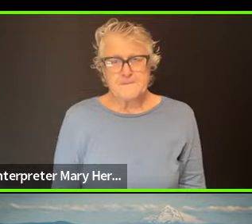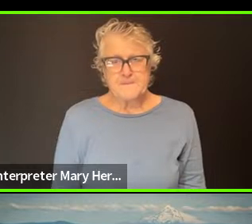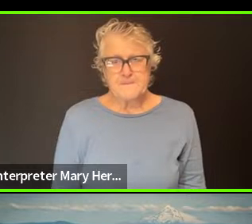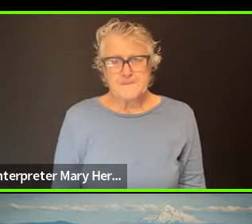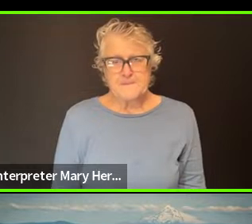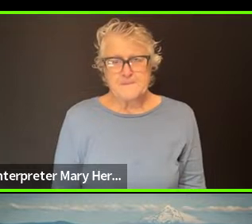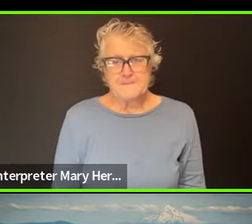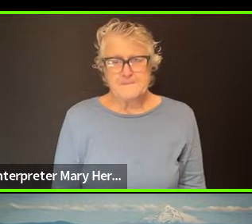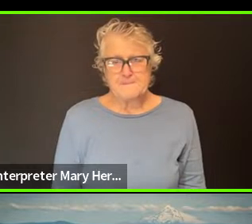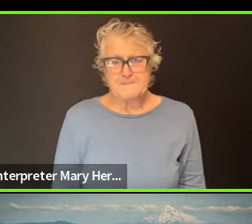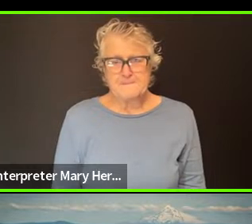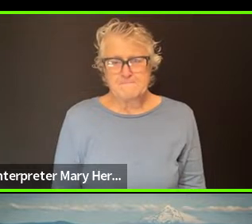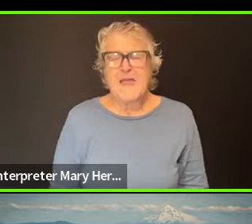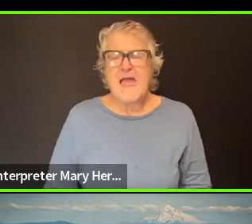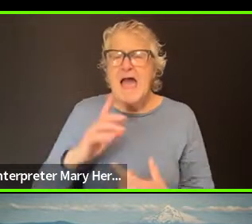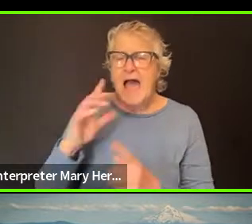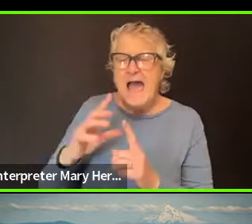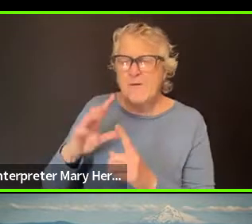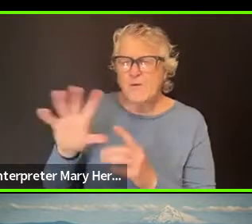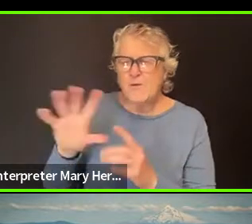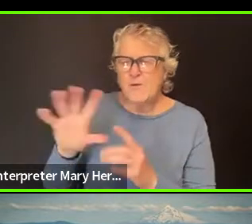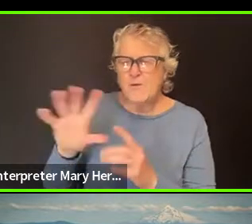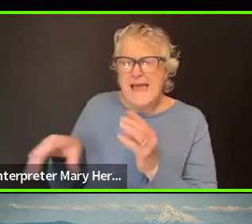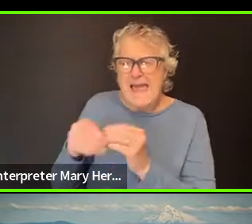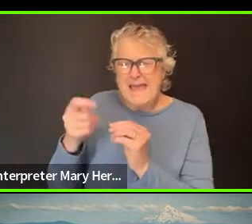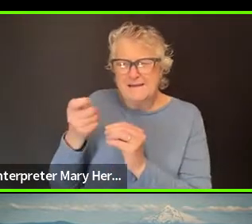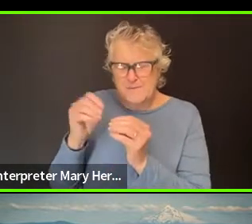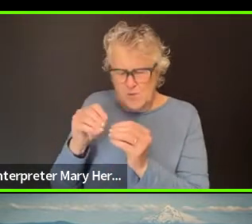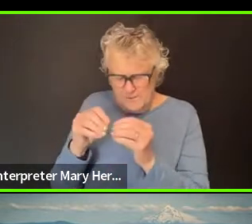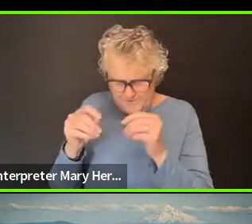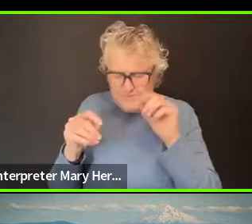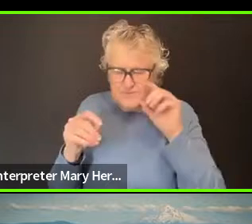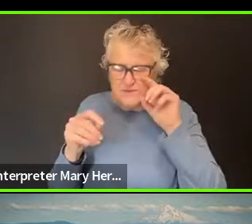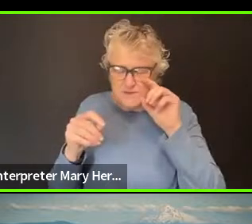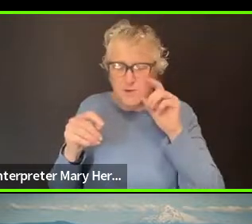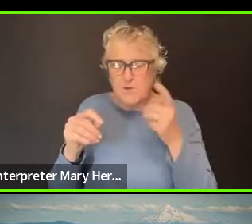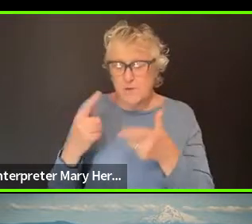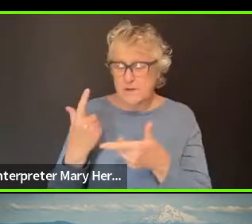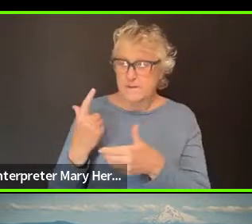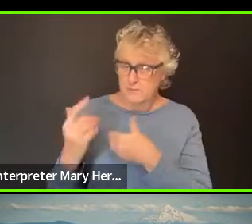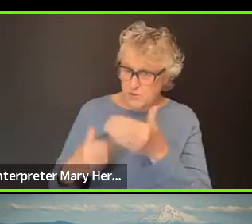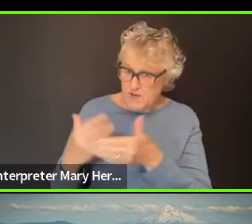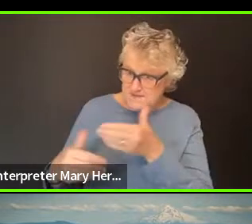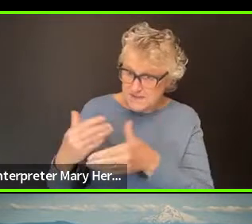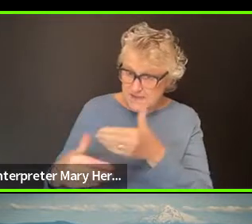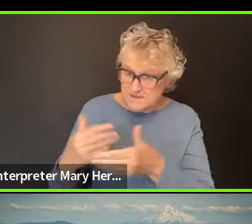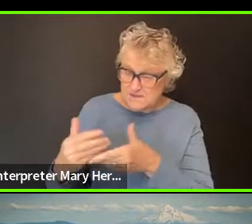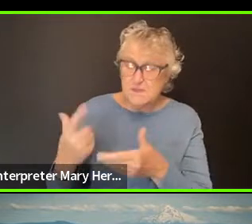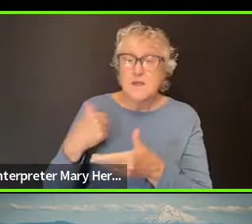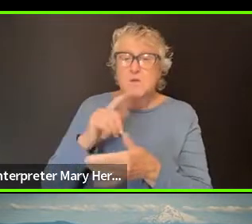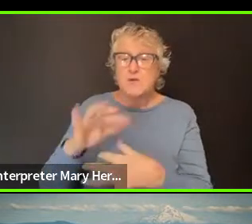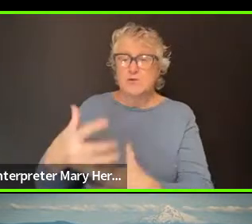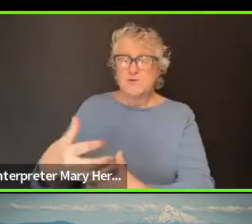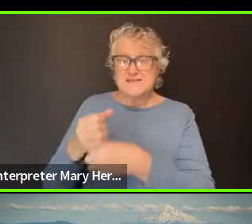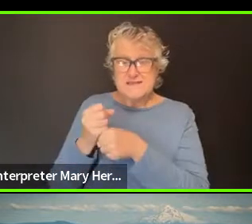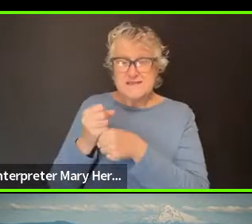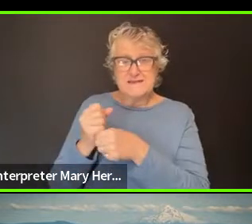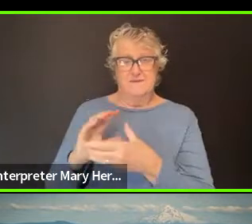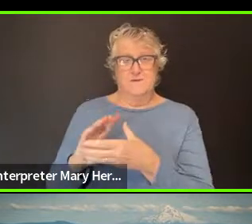I'll fill in a little bit more. So in the process there, again, is when we receive those comments,